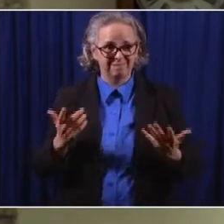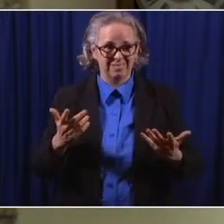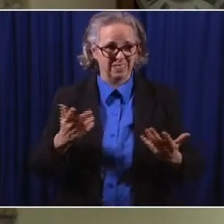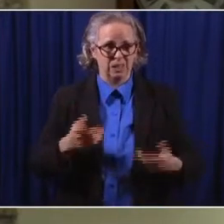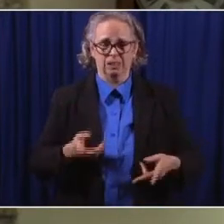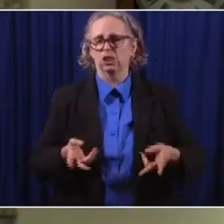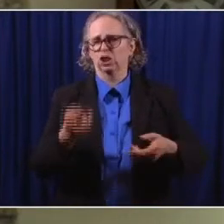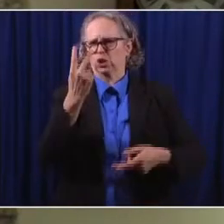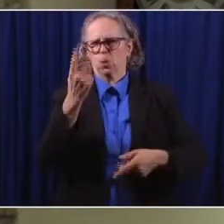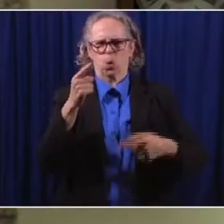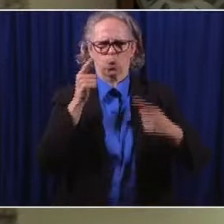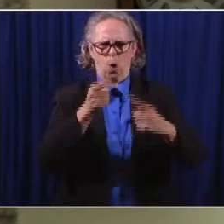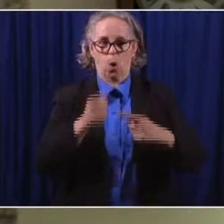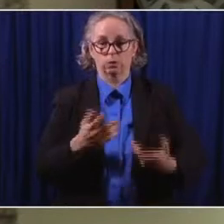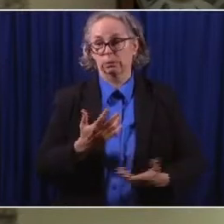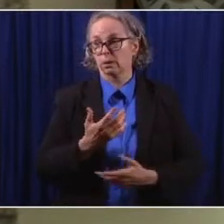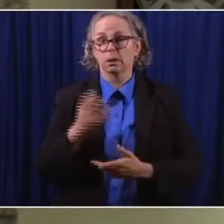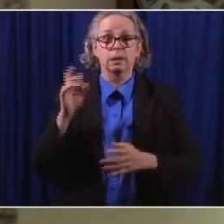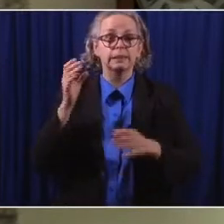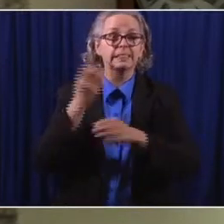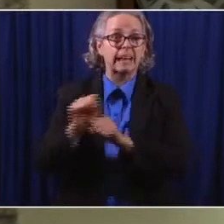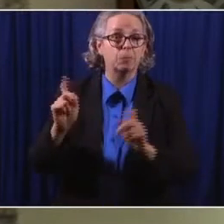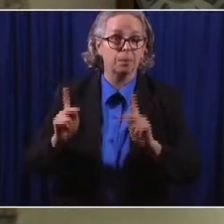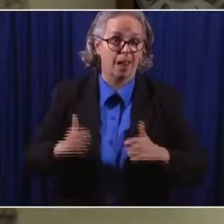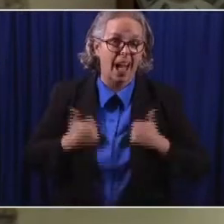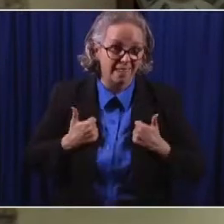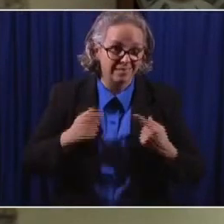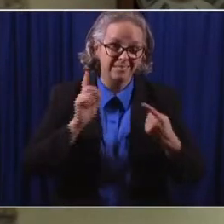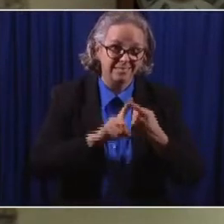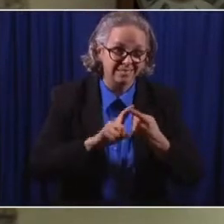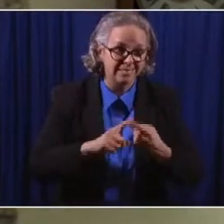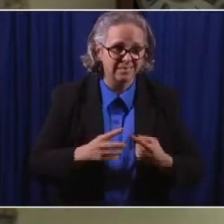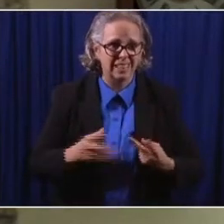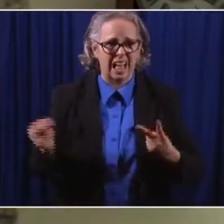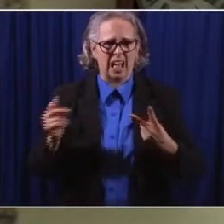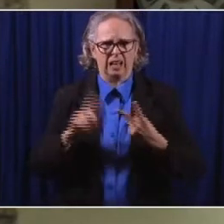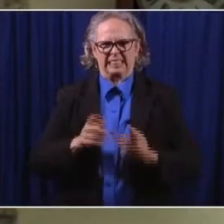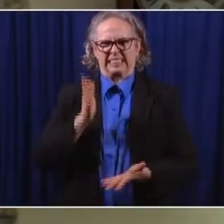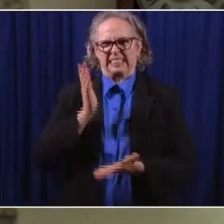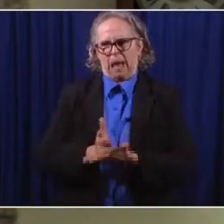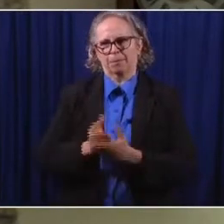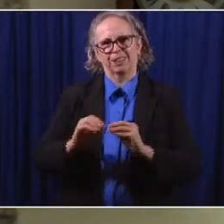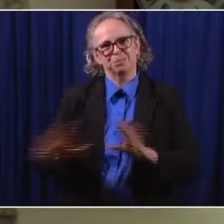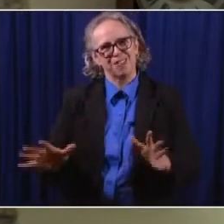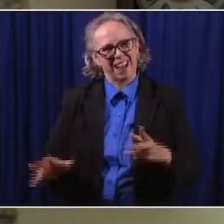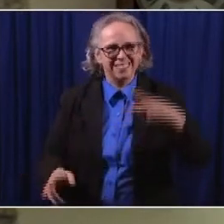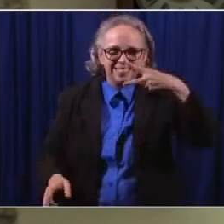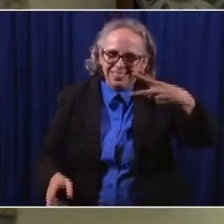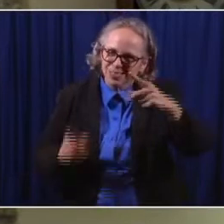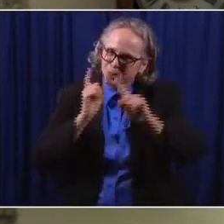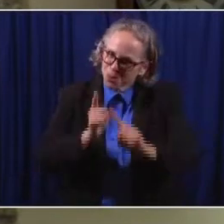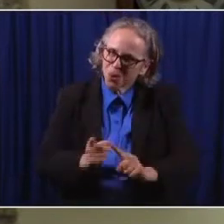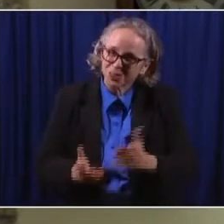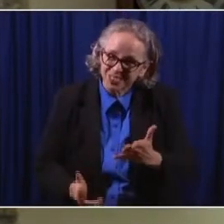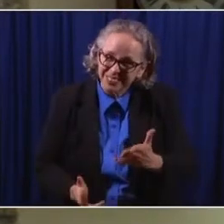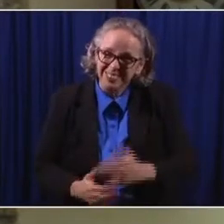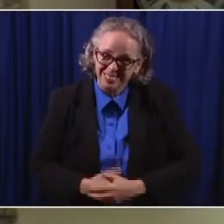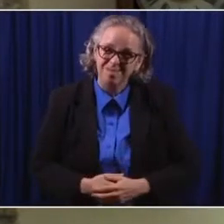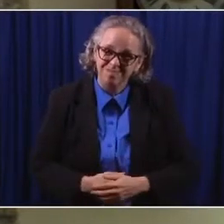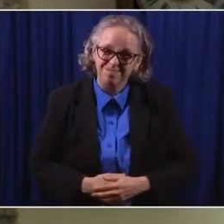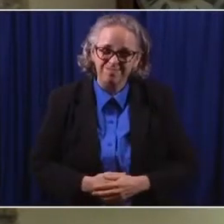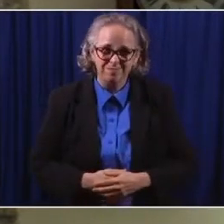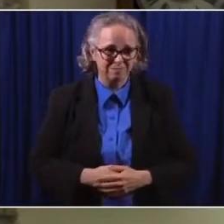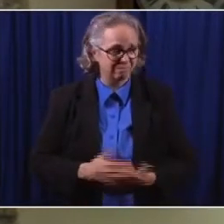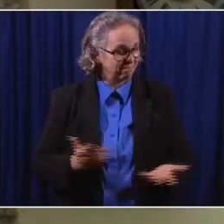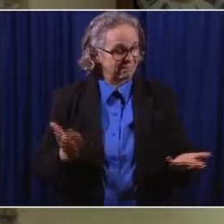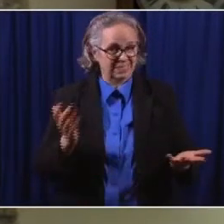lives and cutting off the spread. And those are two main goals I think you would